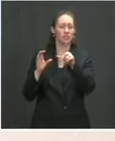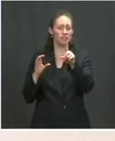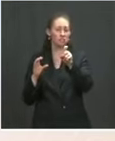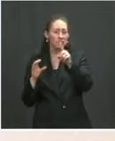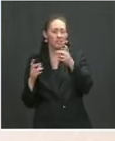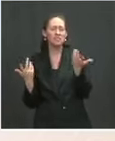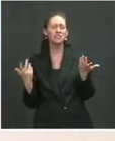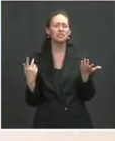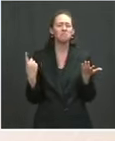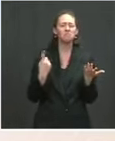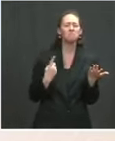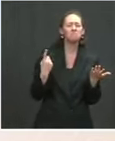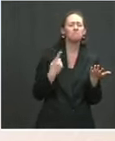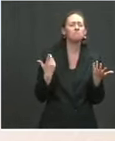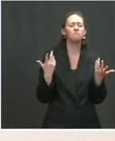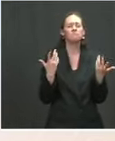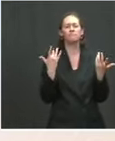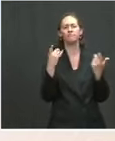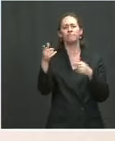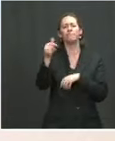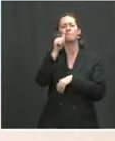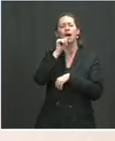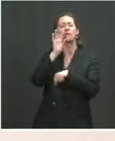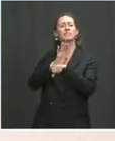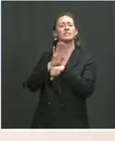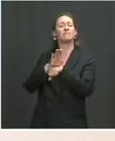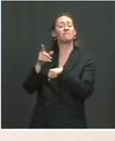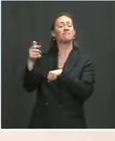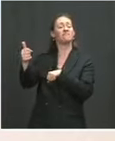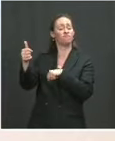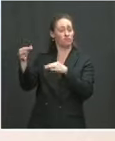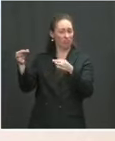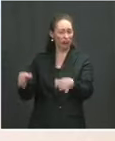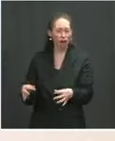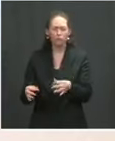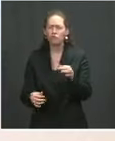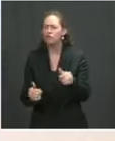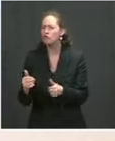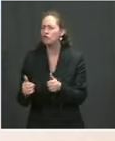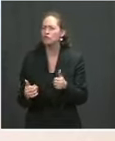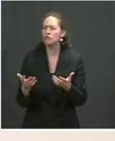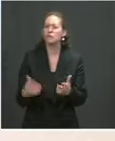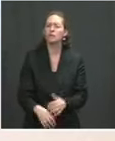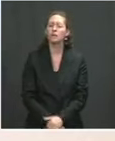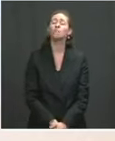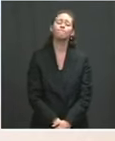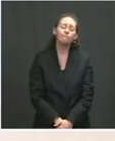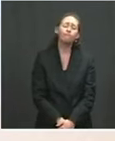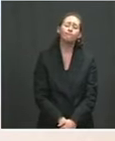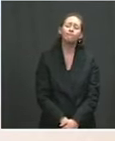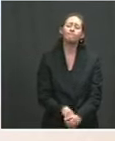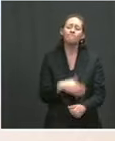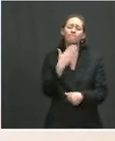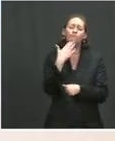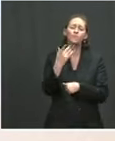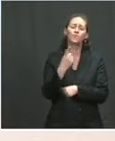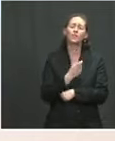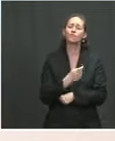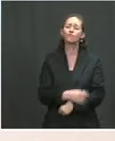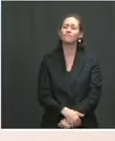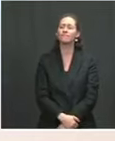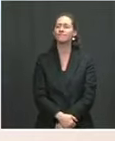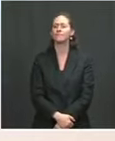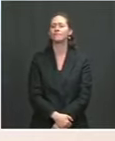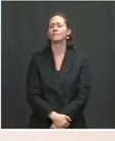private sector for those companies that we've seen that have been impacted? Yeah, it's a really good question. I mean, I will say that we know that the ransomware threat